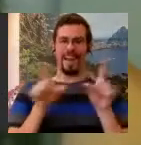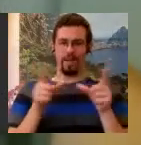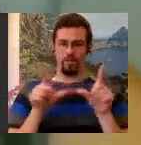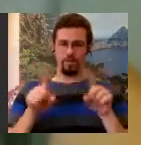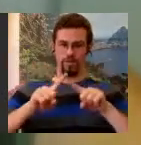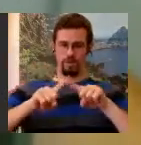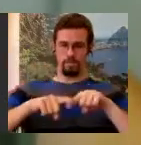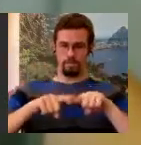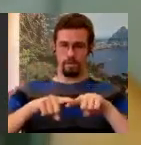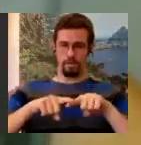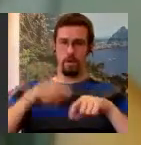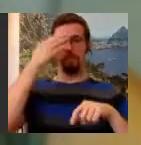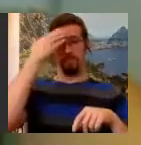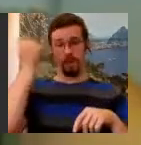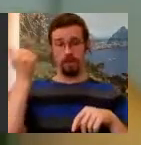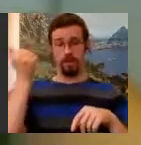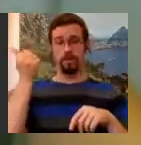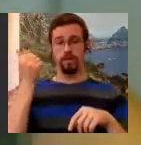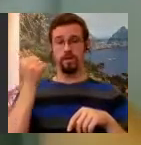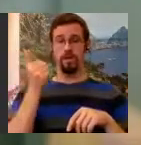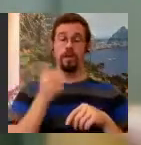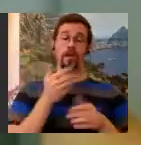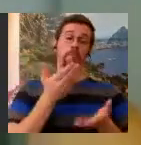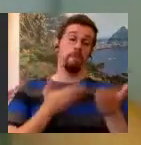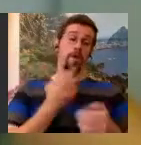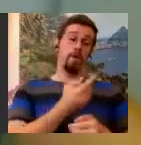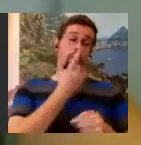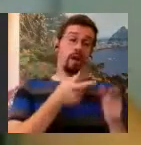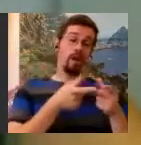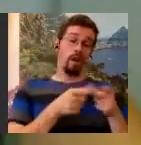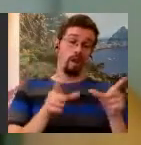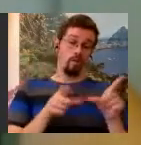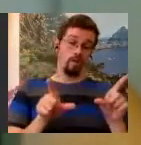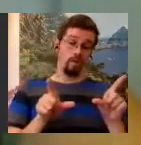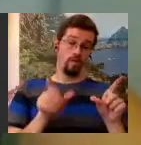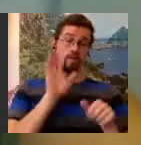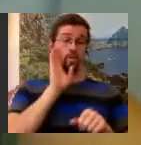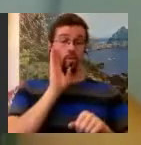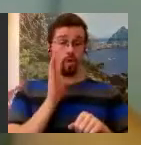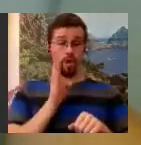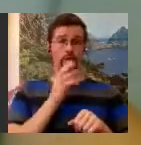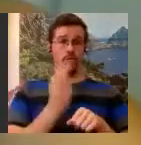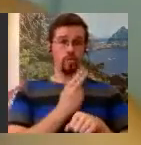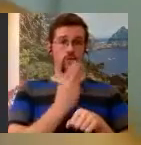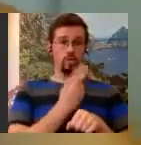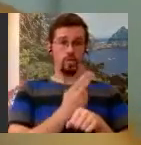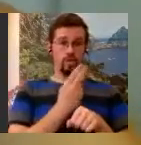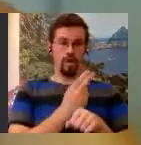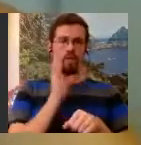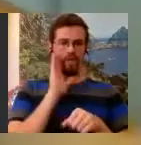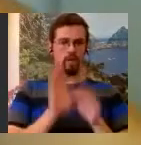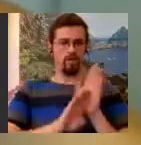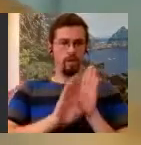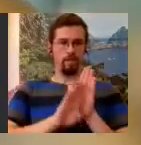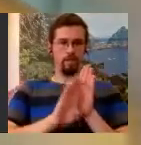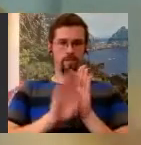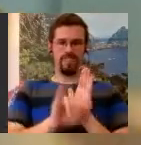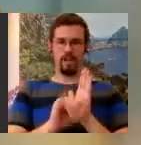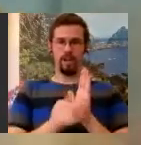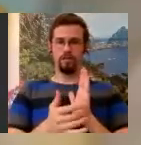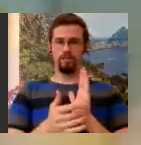the same glyphs for Americans and language, for Italians and language, and so on. The hands of